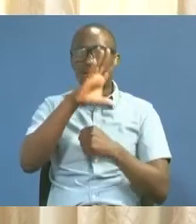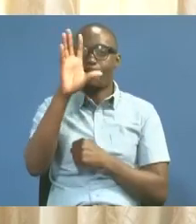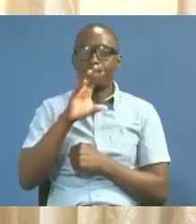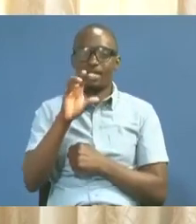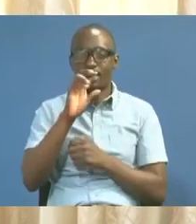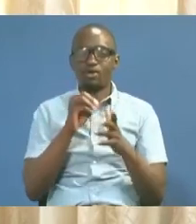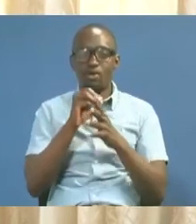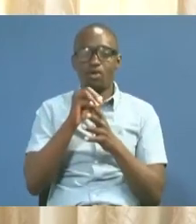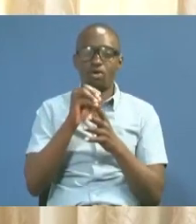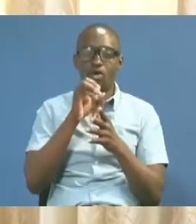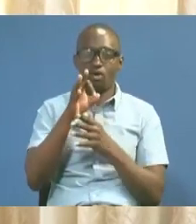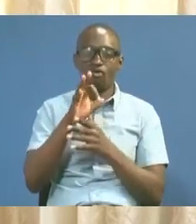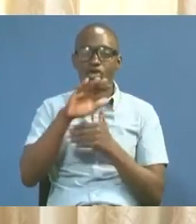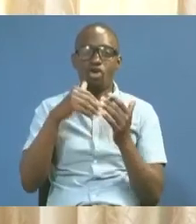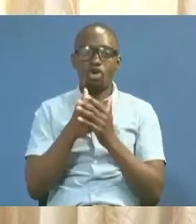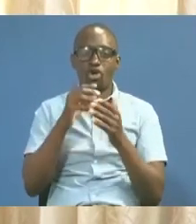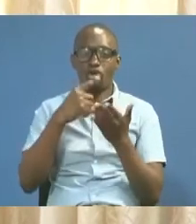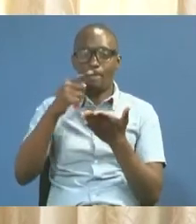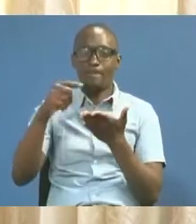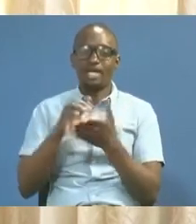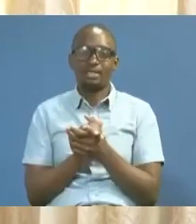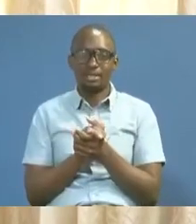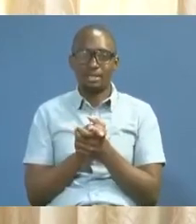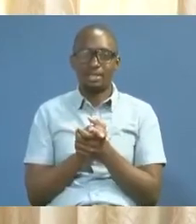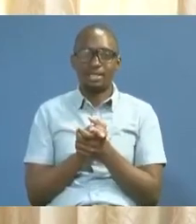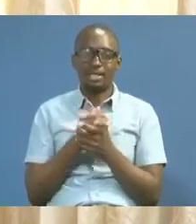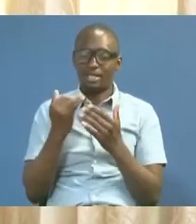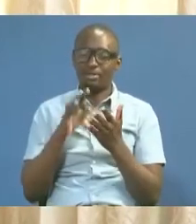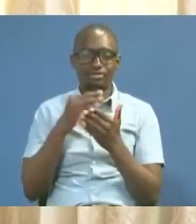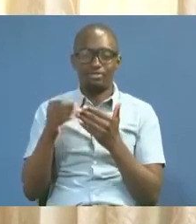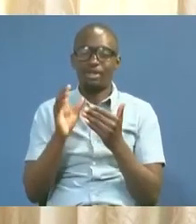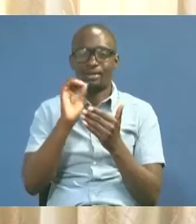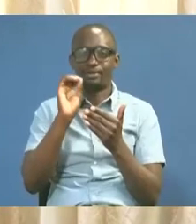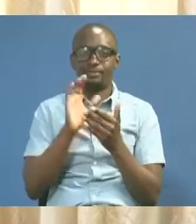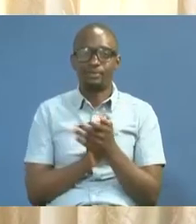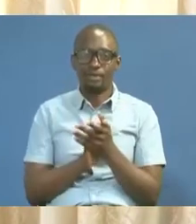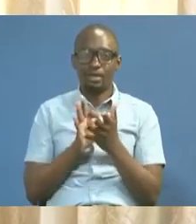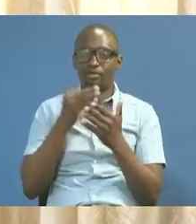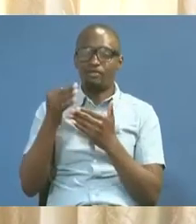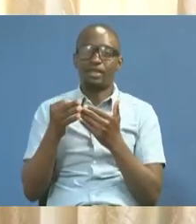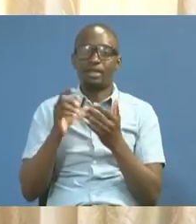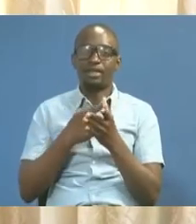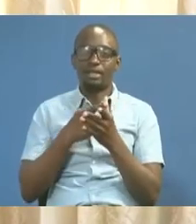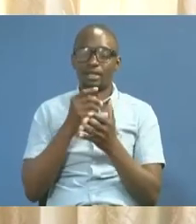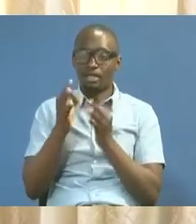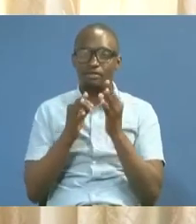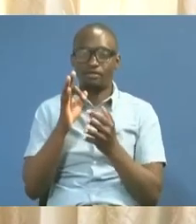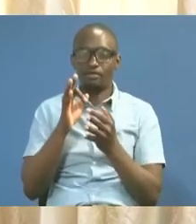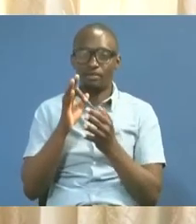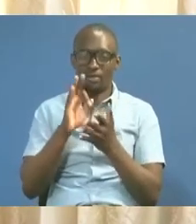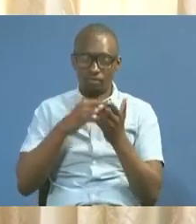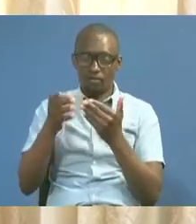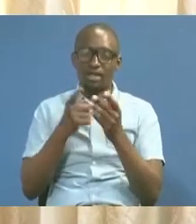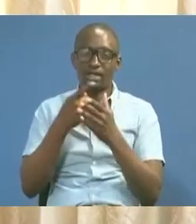overall marks, and you should not miss or fail, because failure means you'll be required to repeat